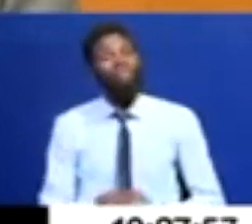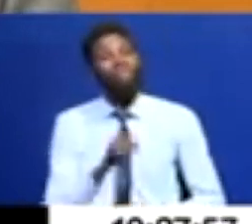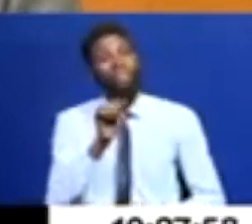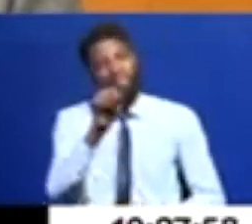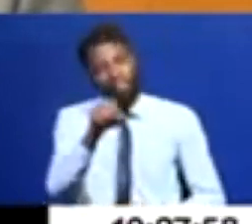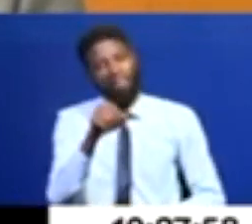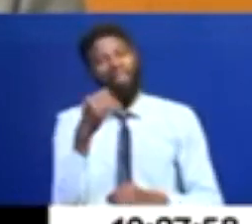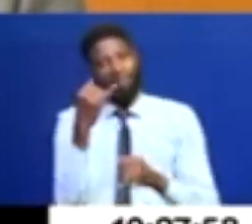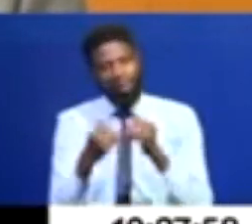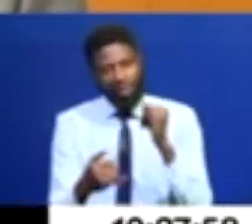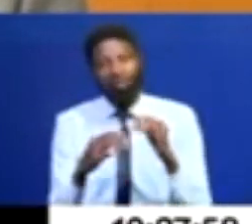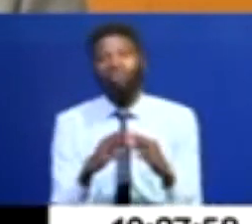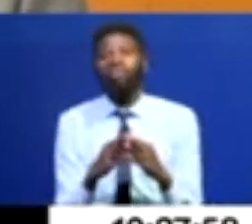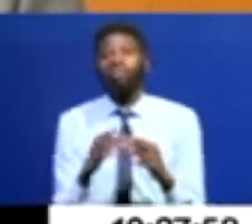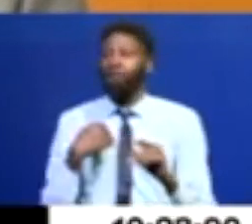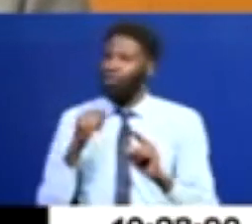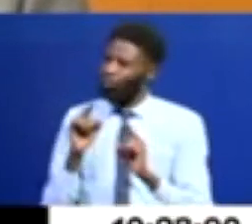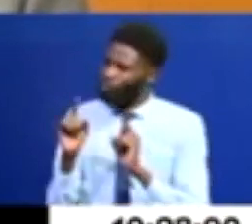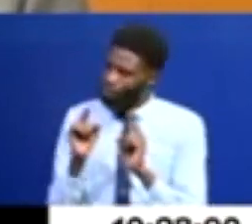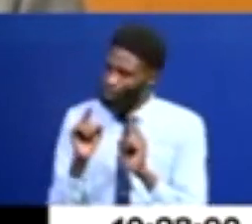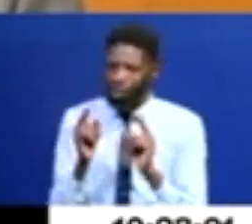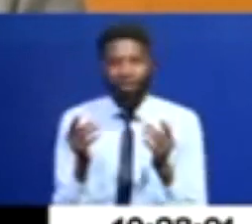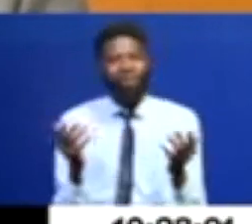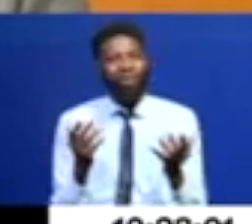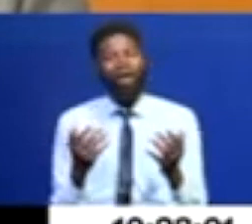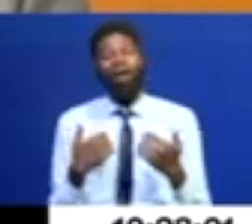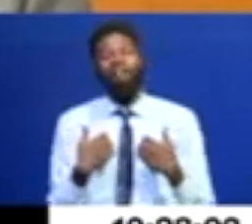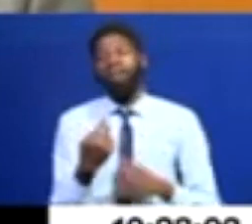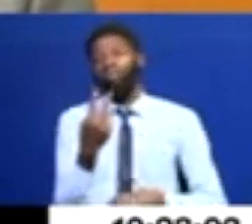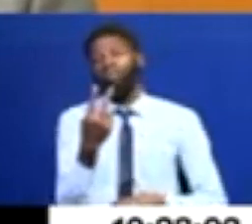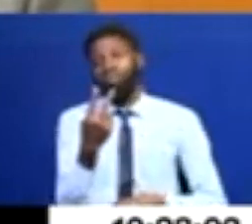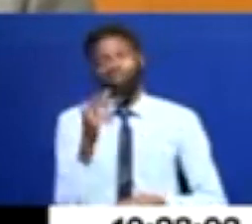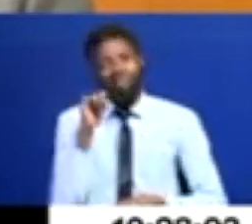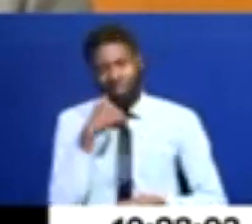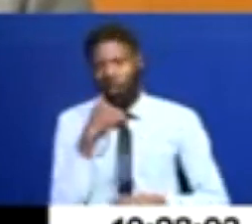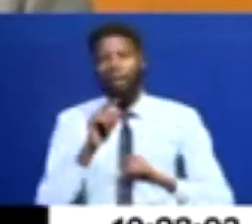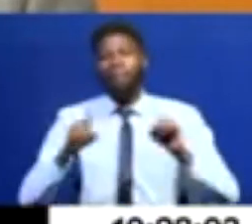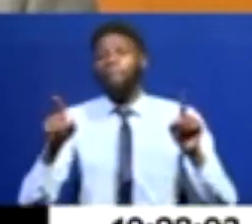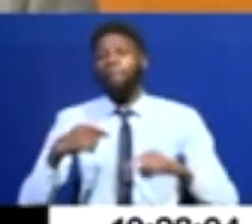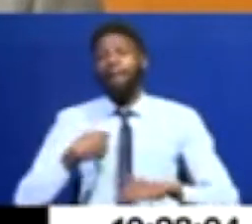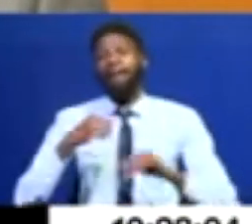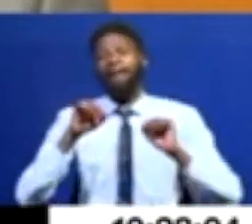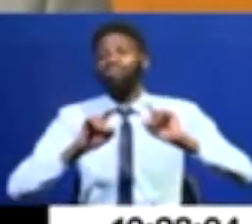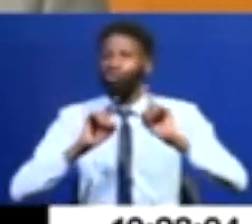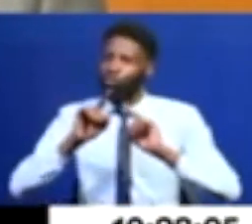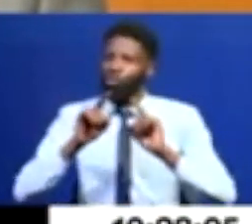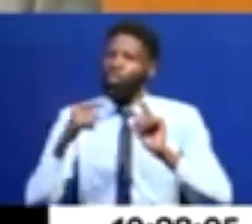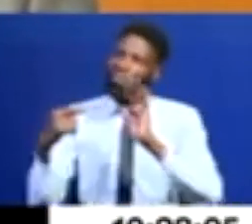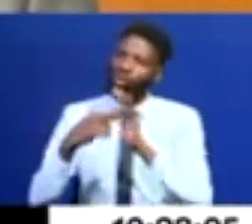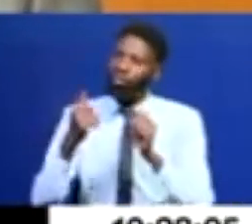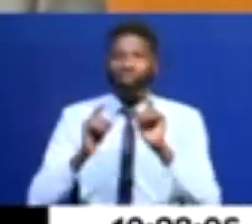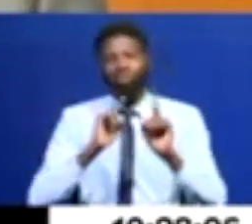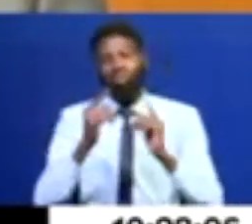Yes, a final one. I will talk about. There are two other interesting ones, but I could speak of one that talks about again